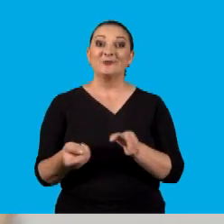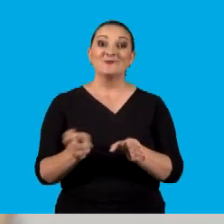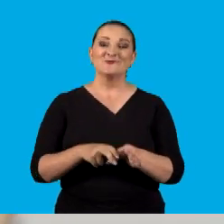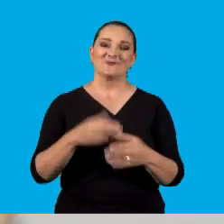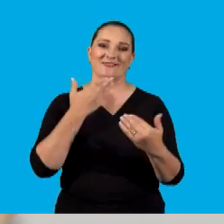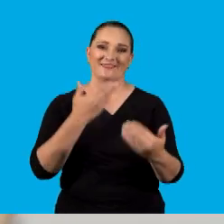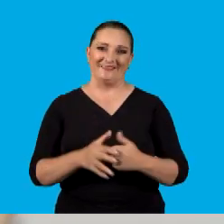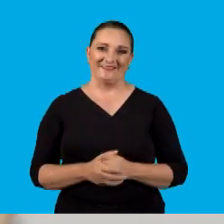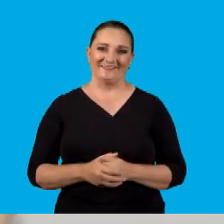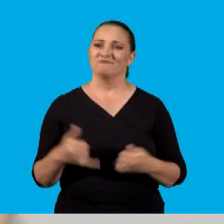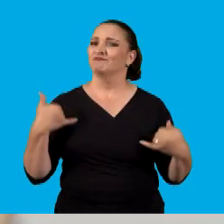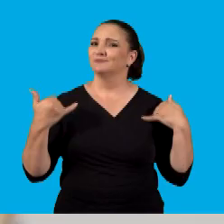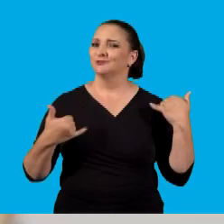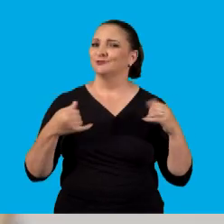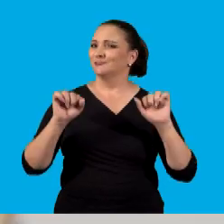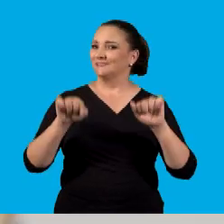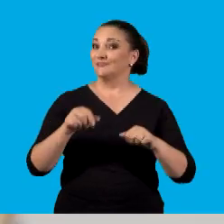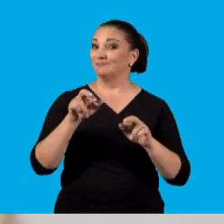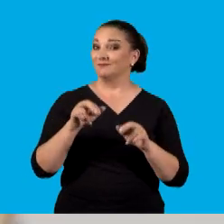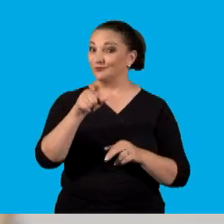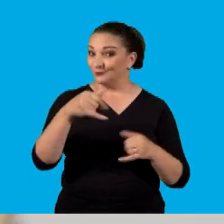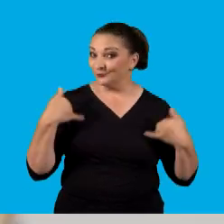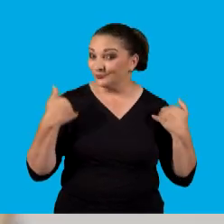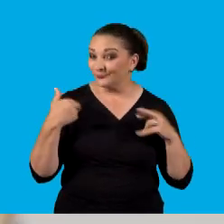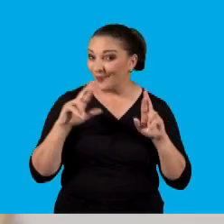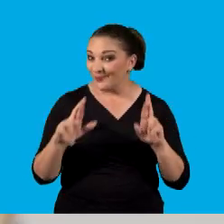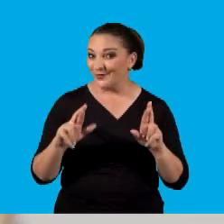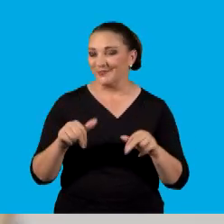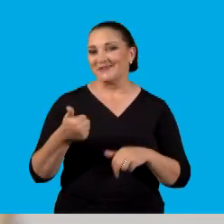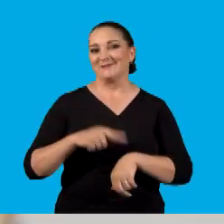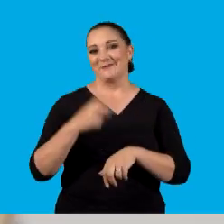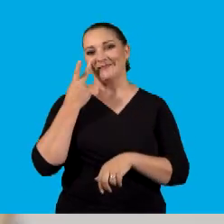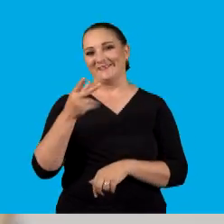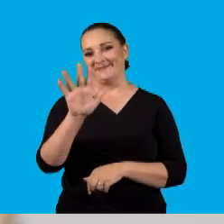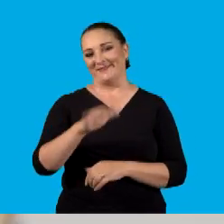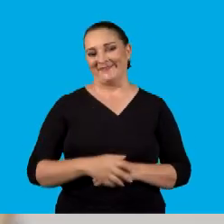you for joining us for this lesson. I really enjoyed it, and I hope you did too.